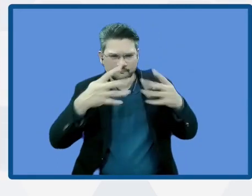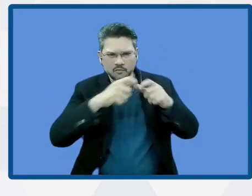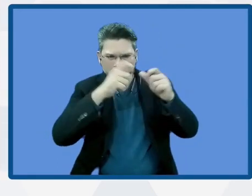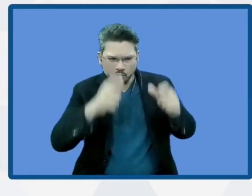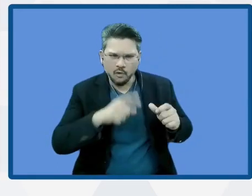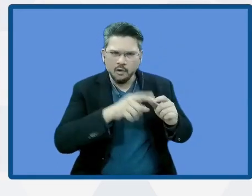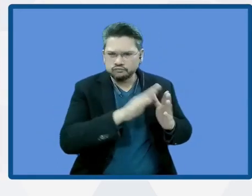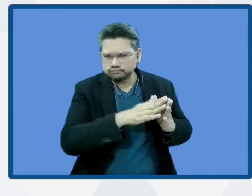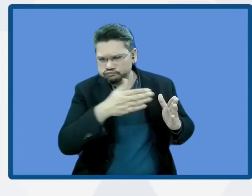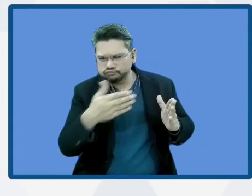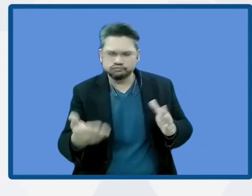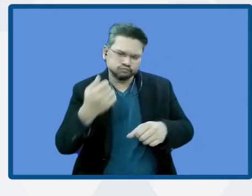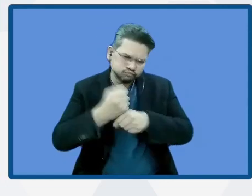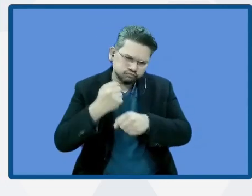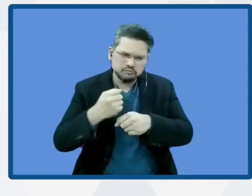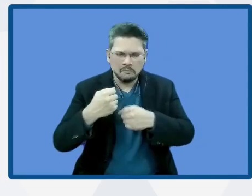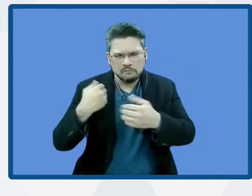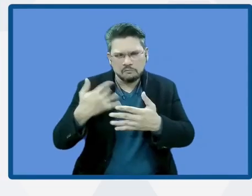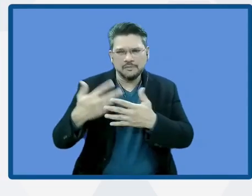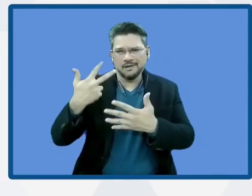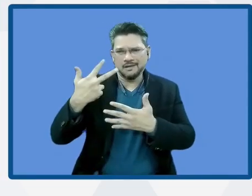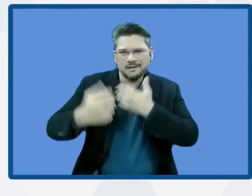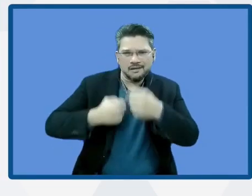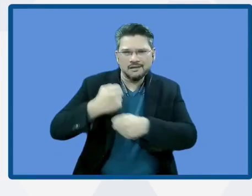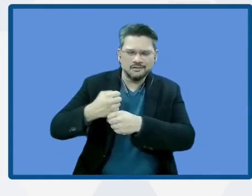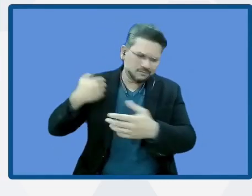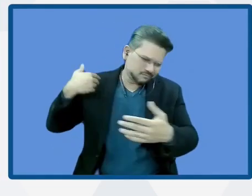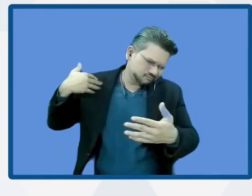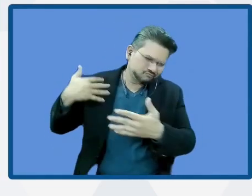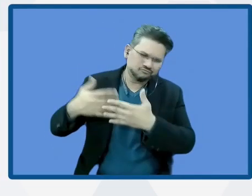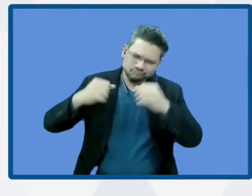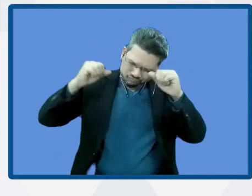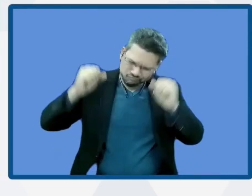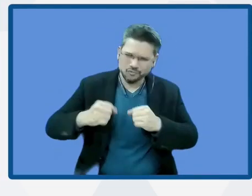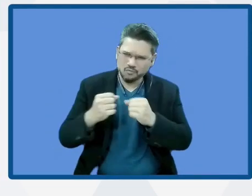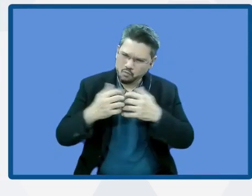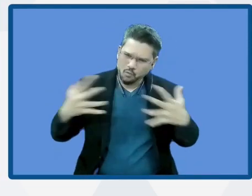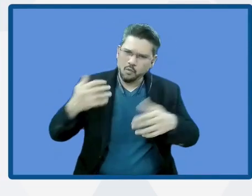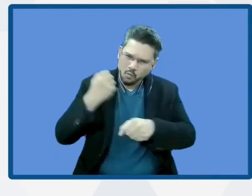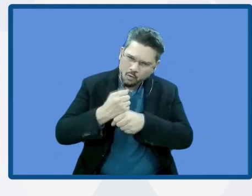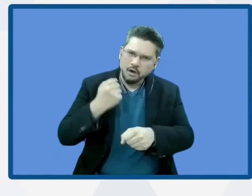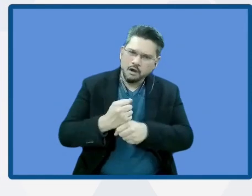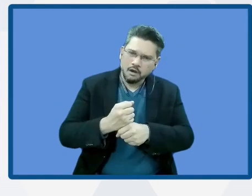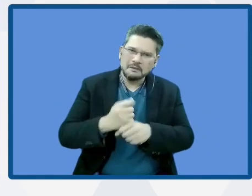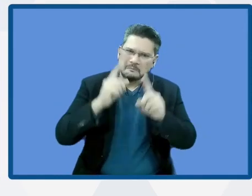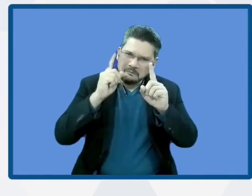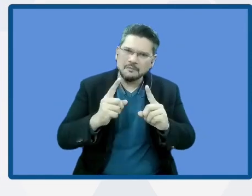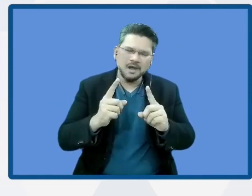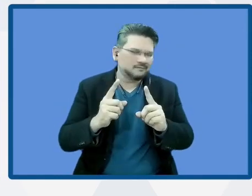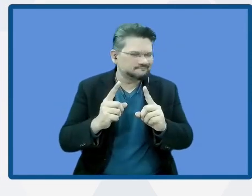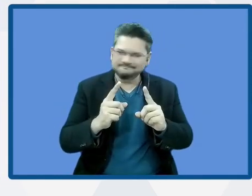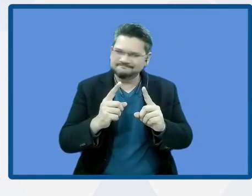the past 8 years, we have not reached the ideal situation where we should be.